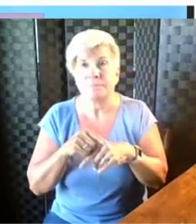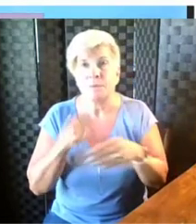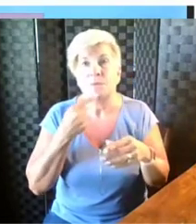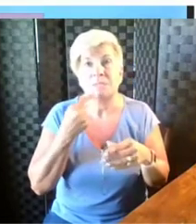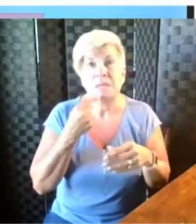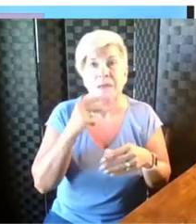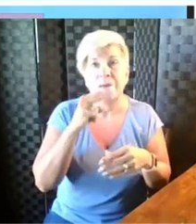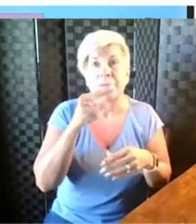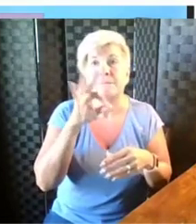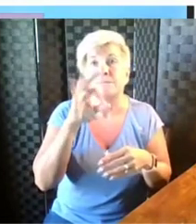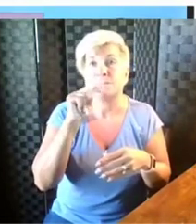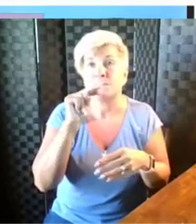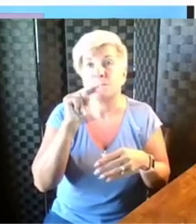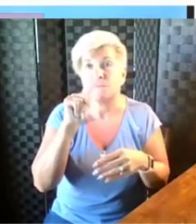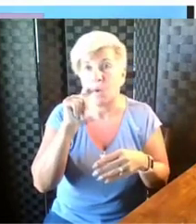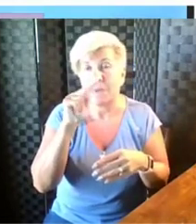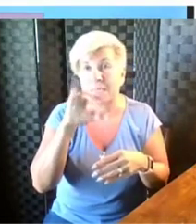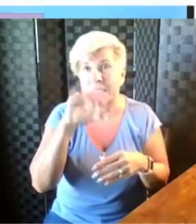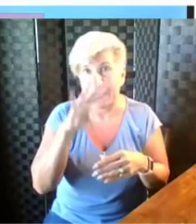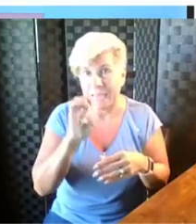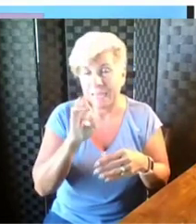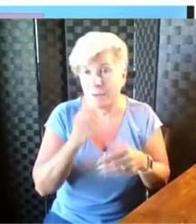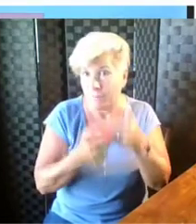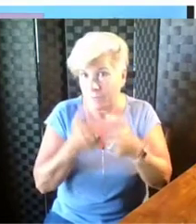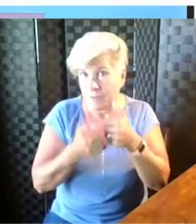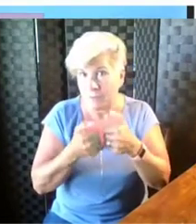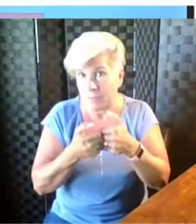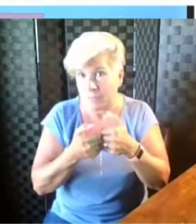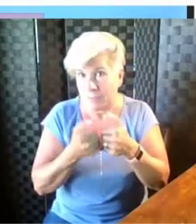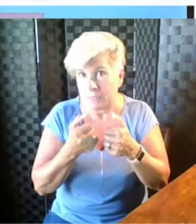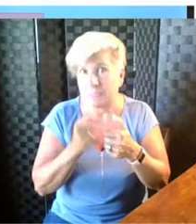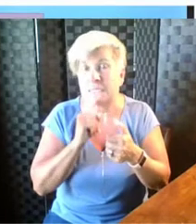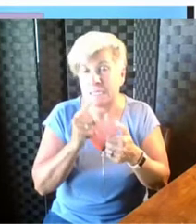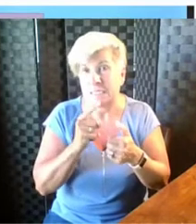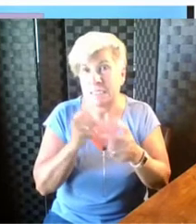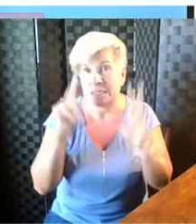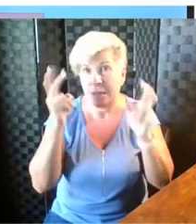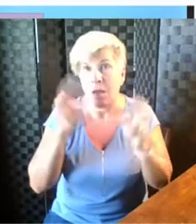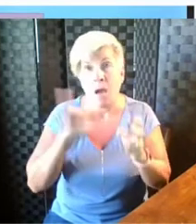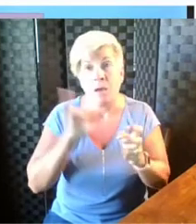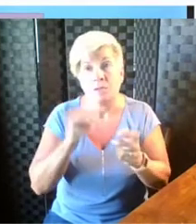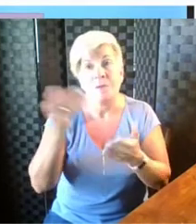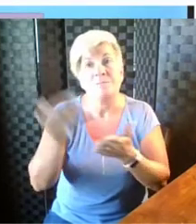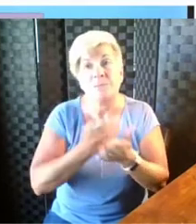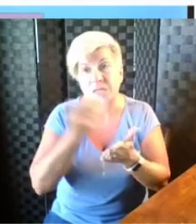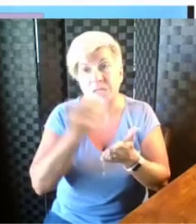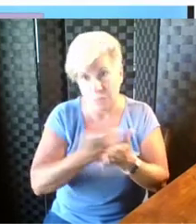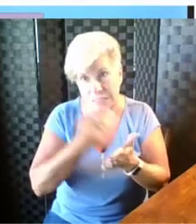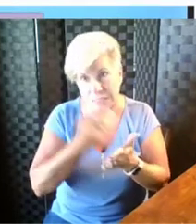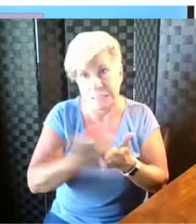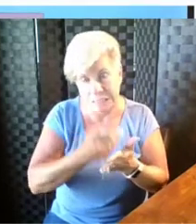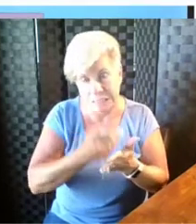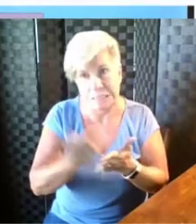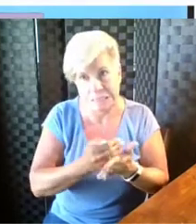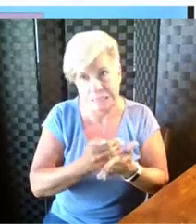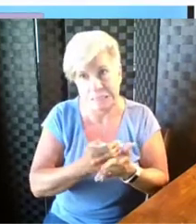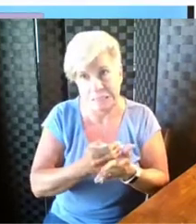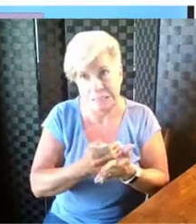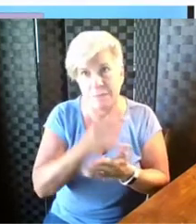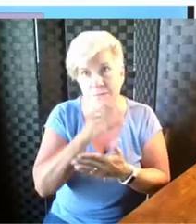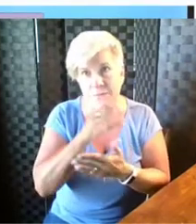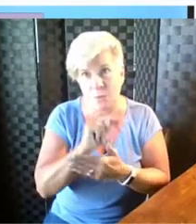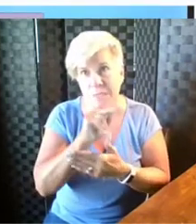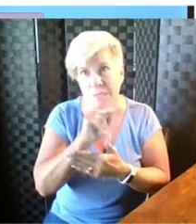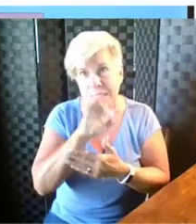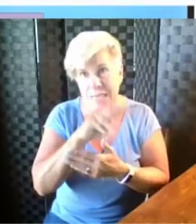could say that Fortnite or video games is the topic, but also fundraising. So I would say there would be